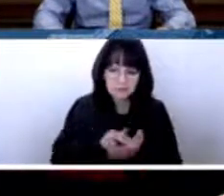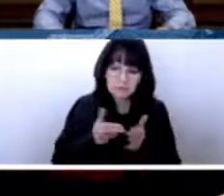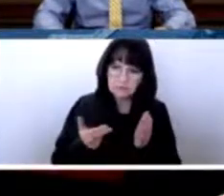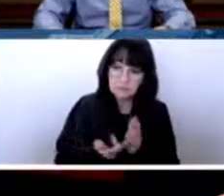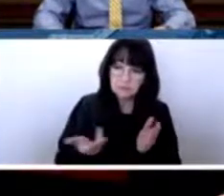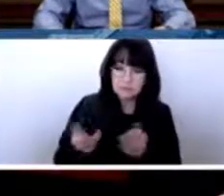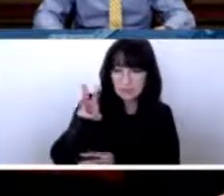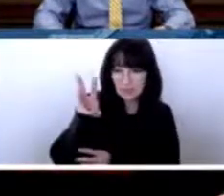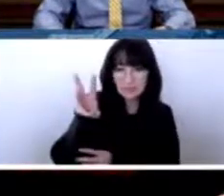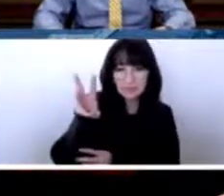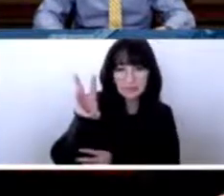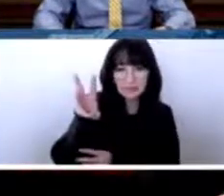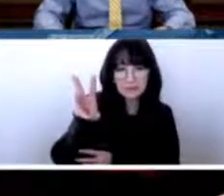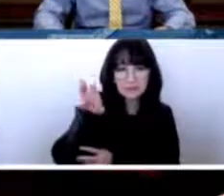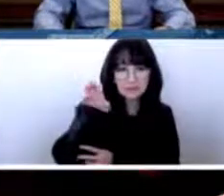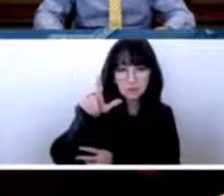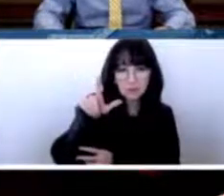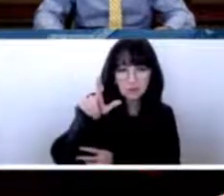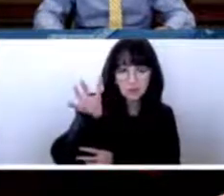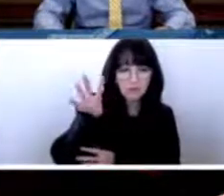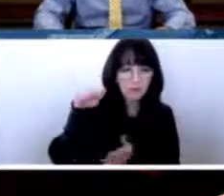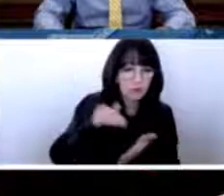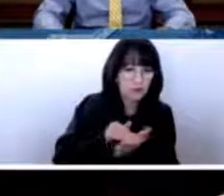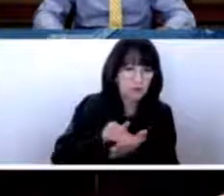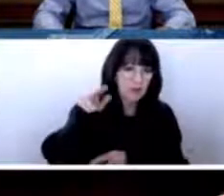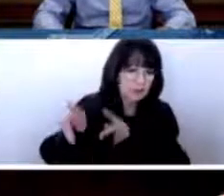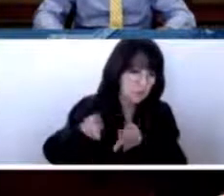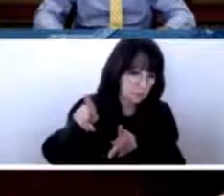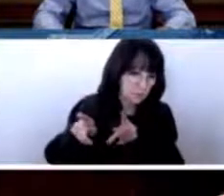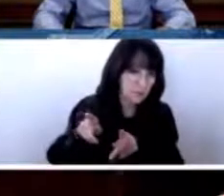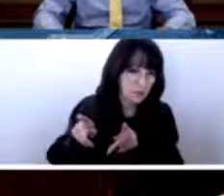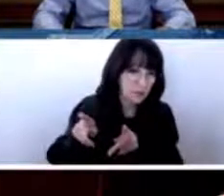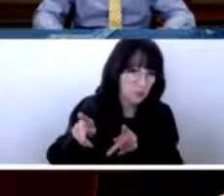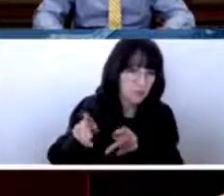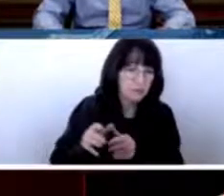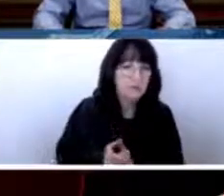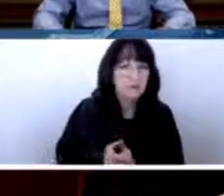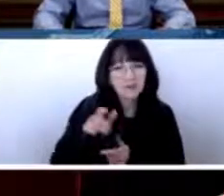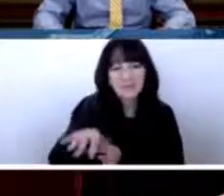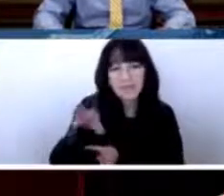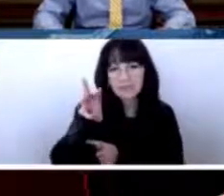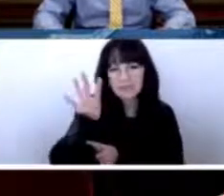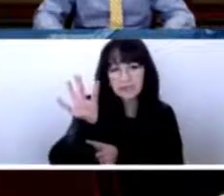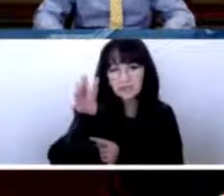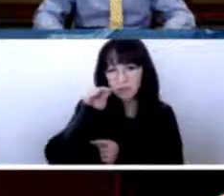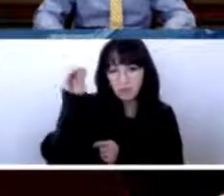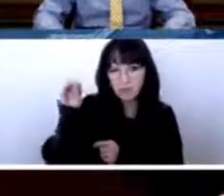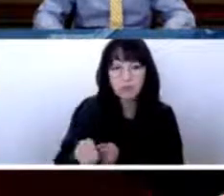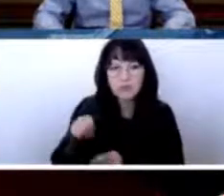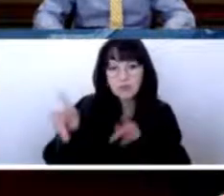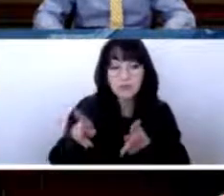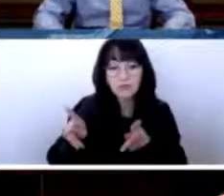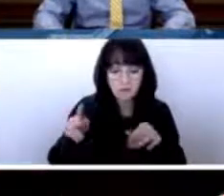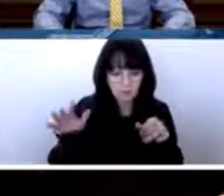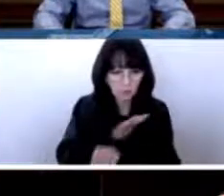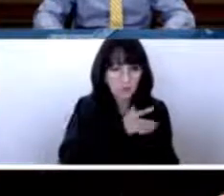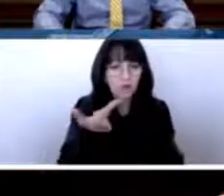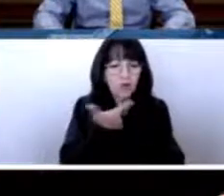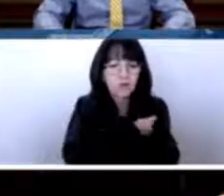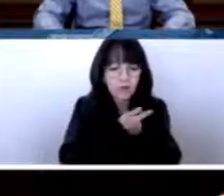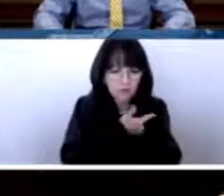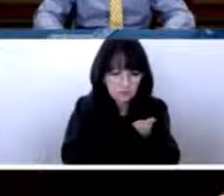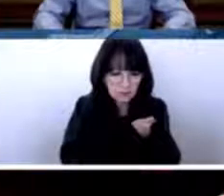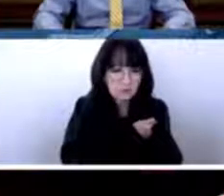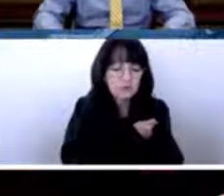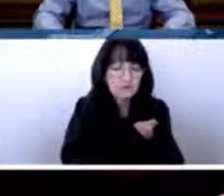624,000, which is 64% are fully vaccinated. And then you can see the numbers there at the bottom. Delawareans